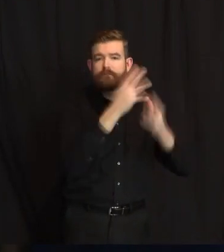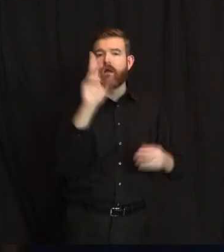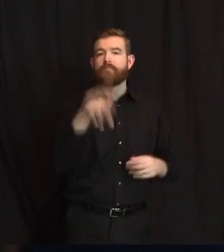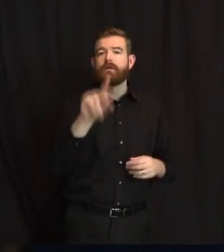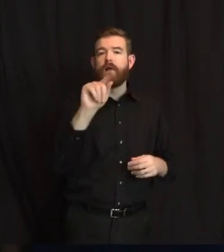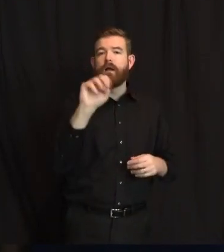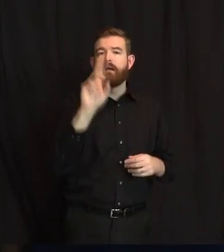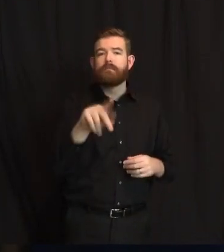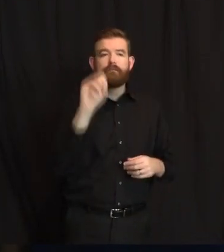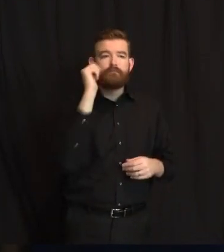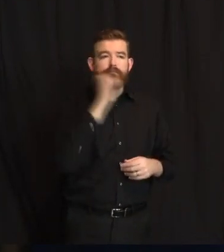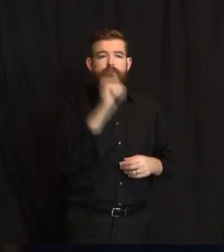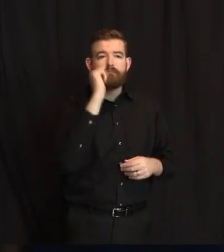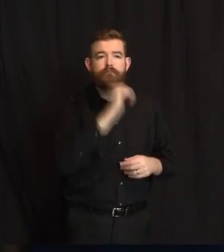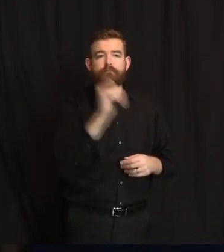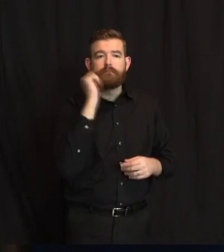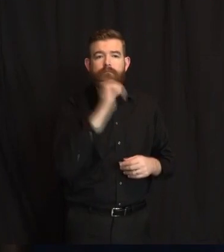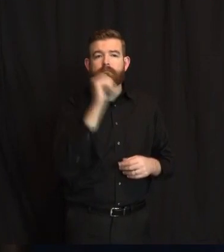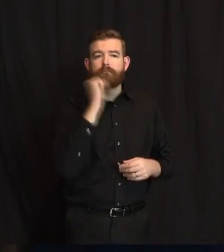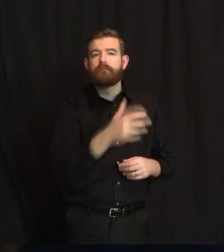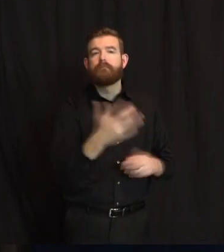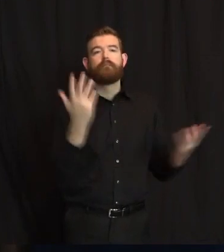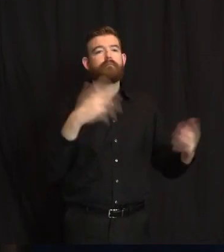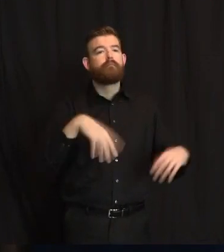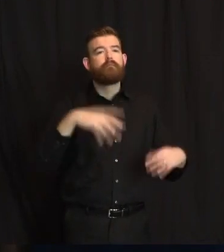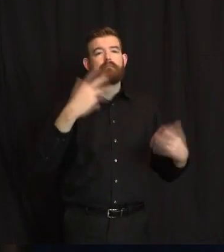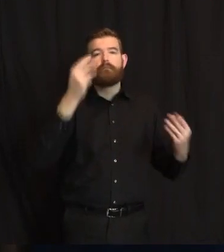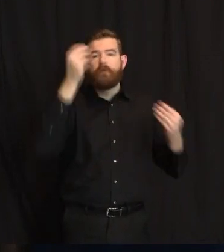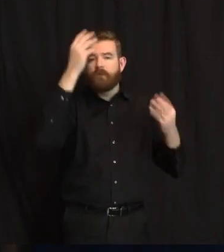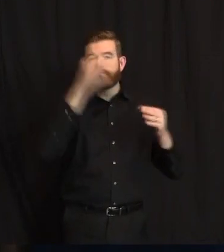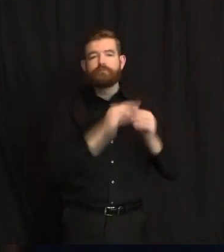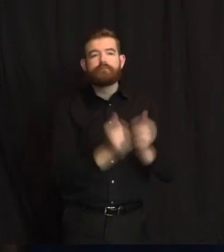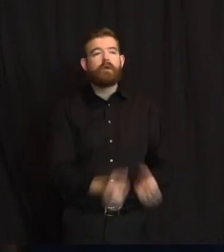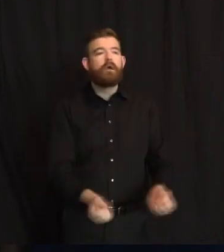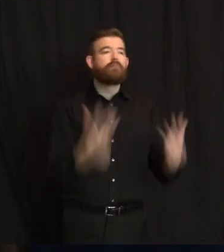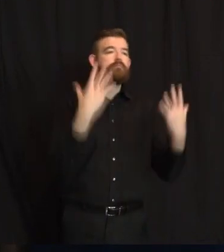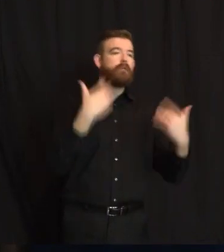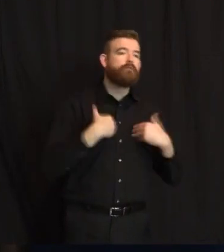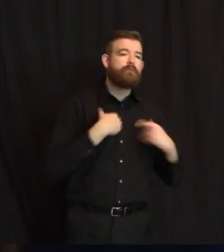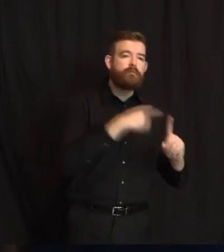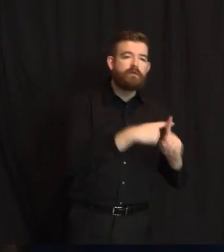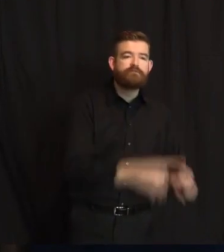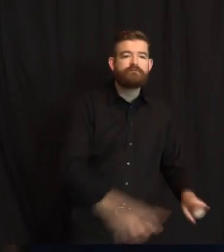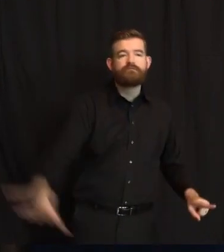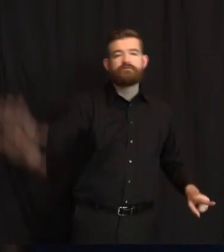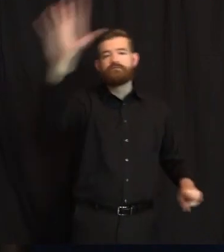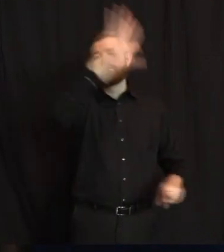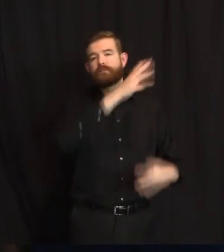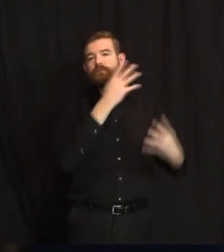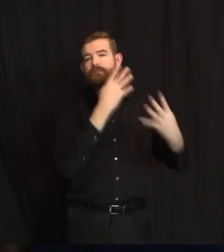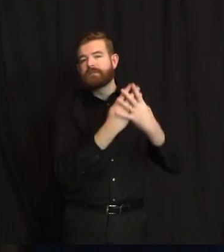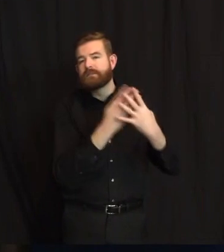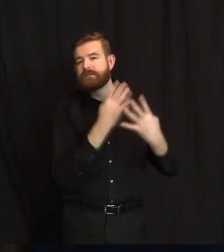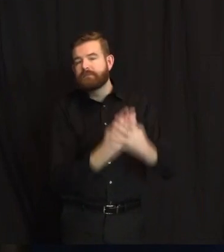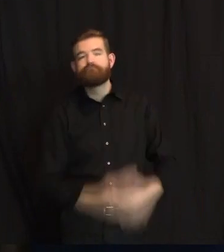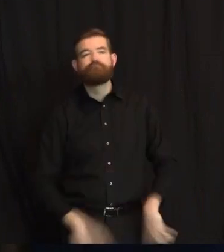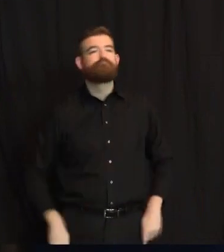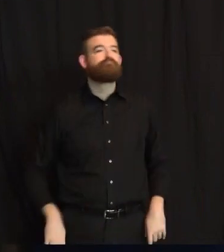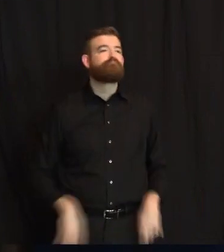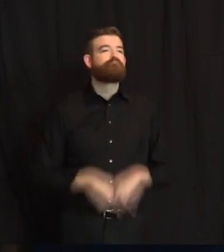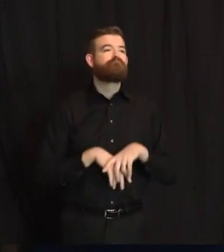them the information as to the number of positives throughout our system. As far as testing is concerned,